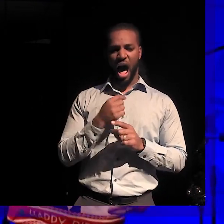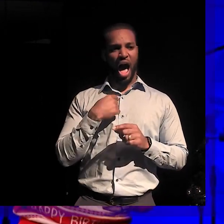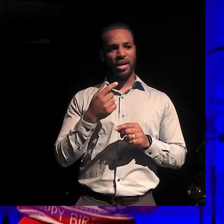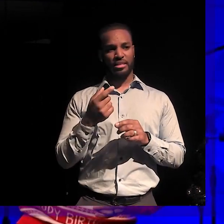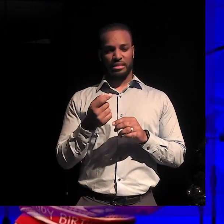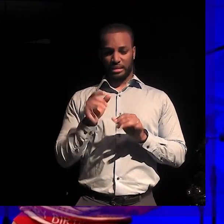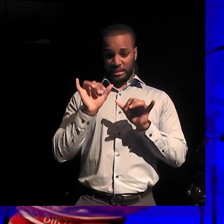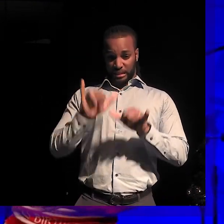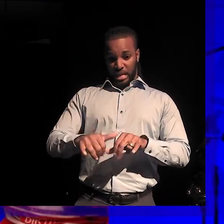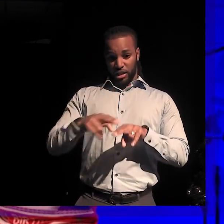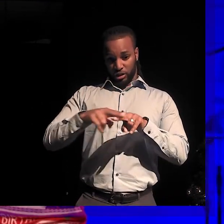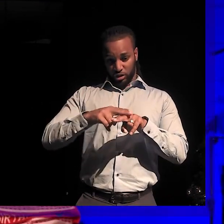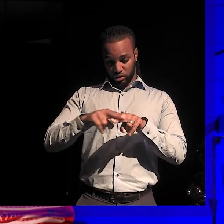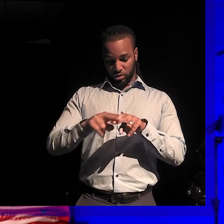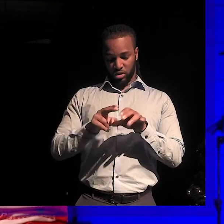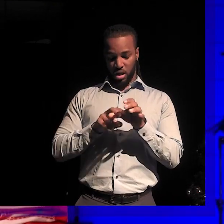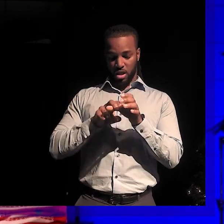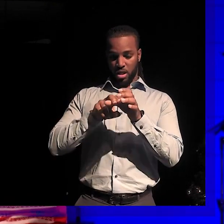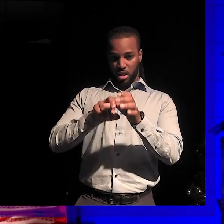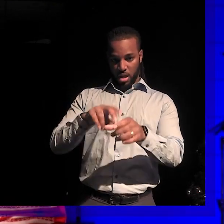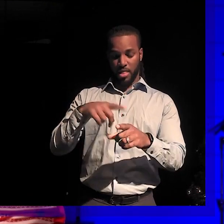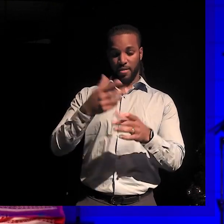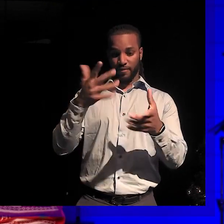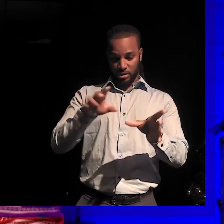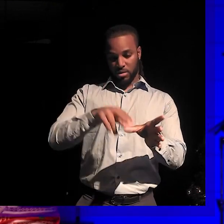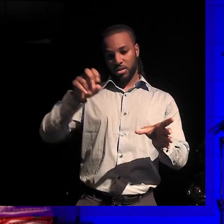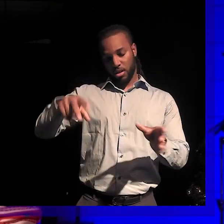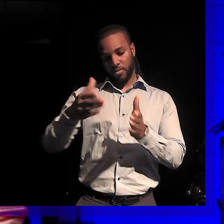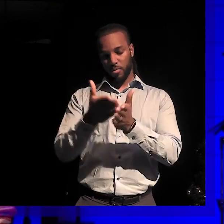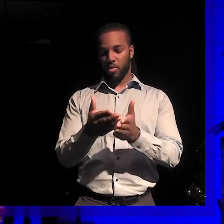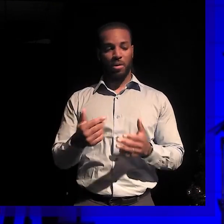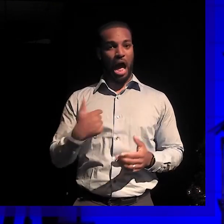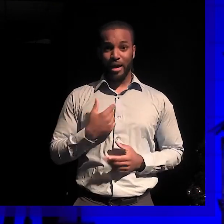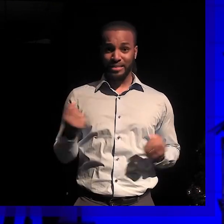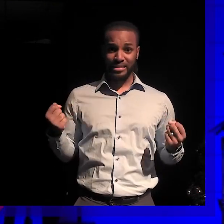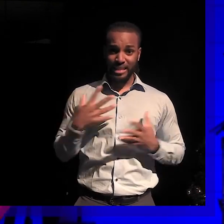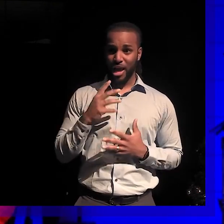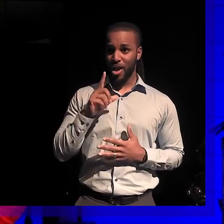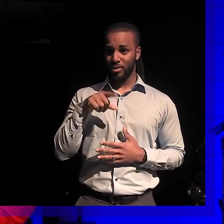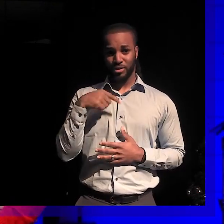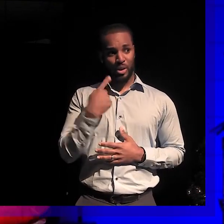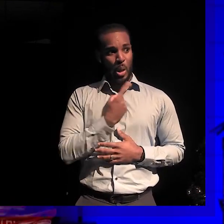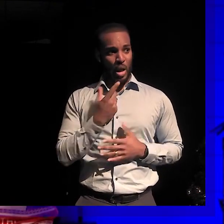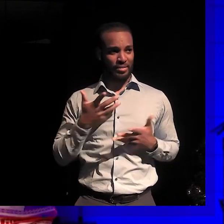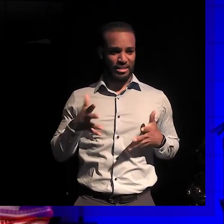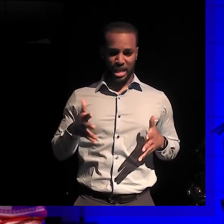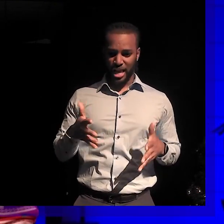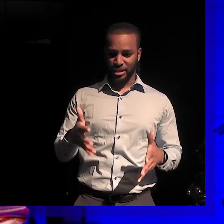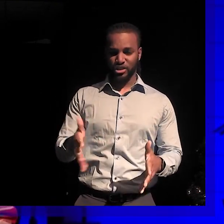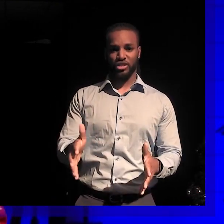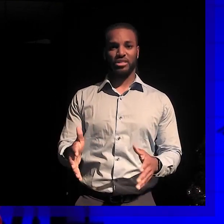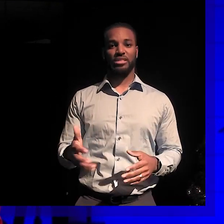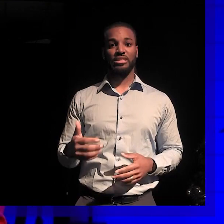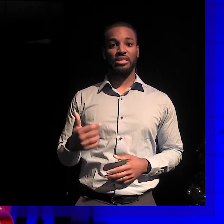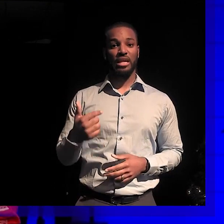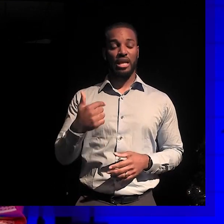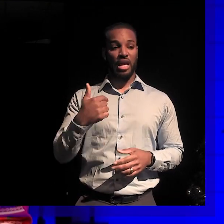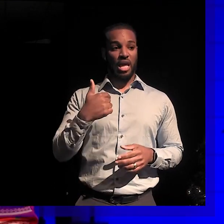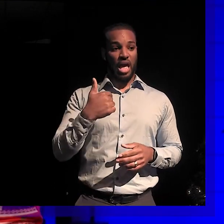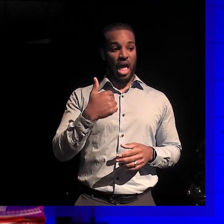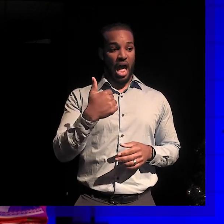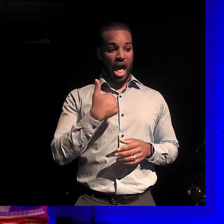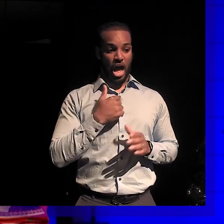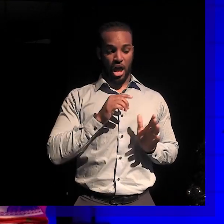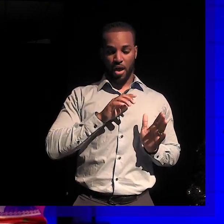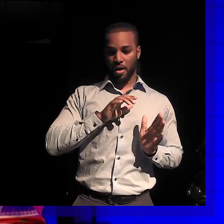in Yugoslavia and catch a boat over that way. But I was scared, I was alone, I was anxious, and I got pushed from my car